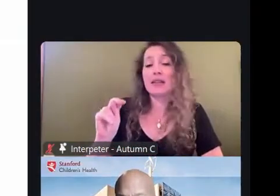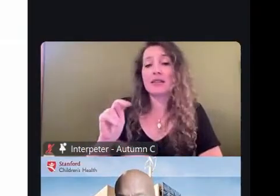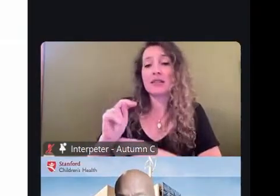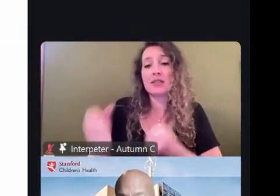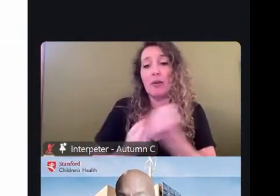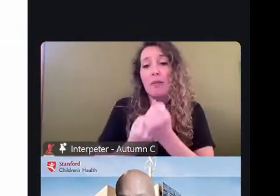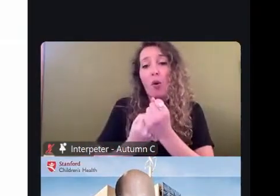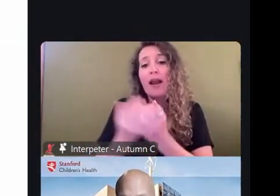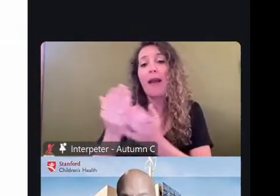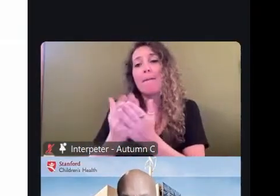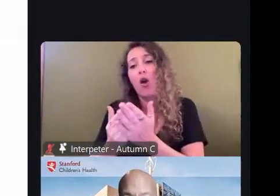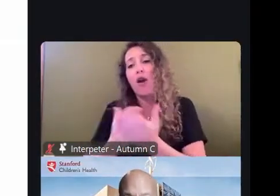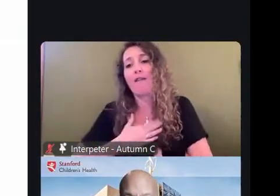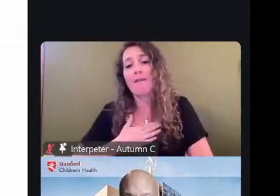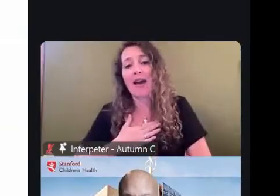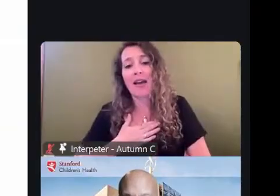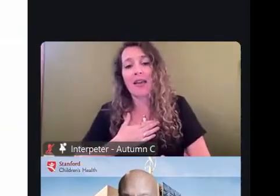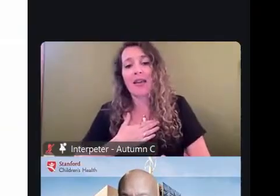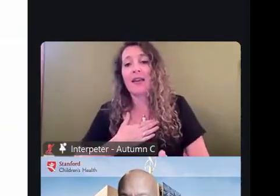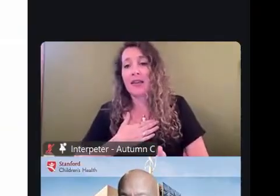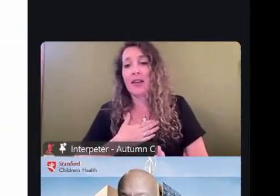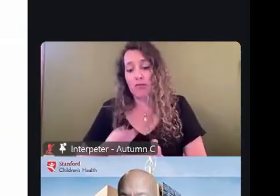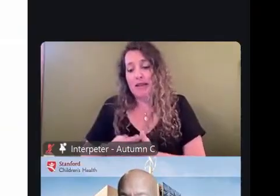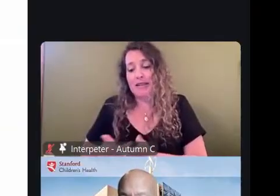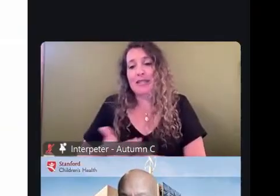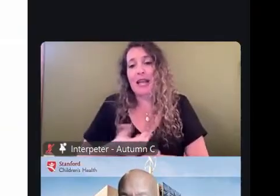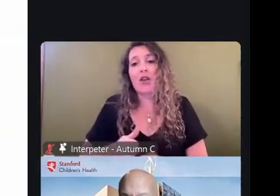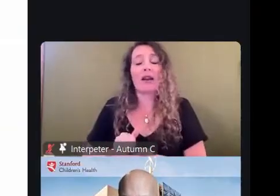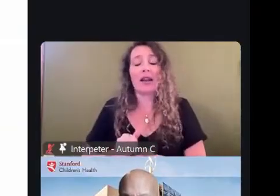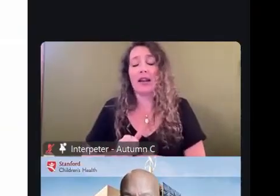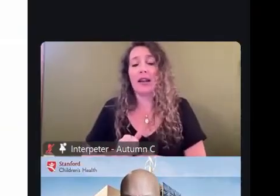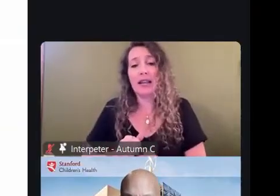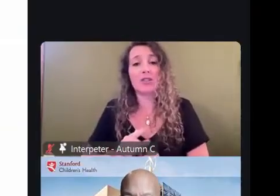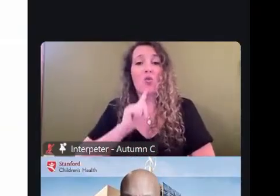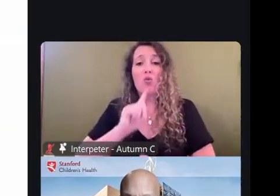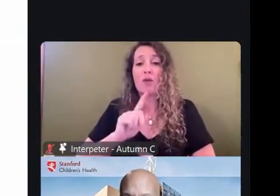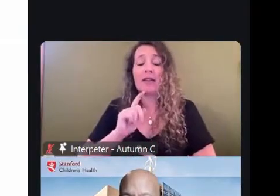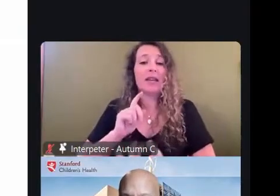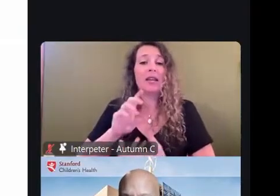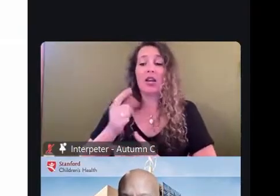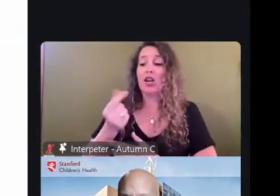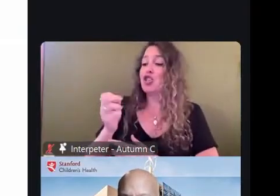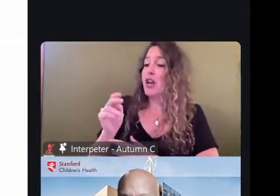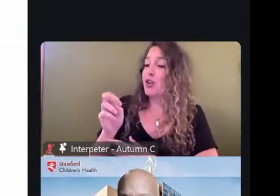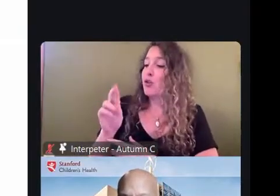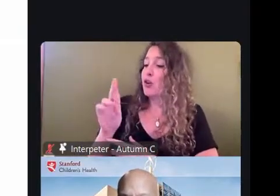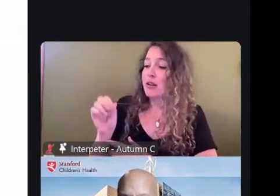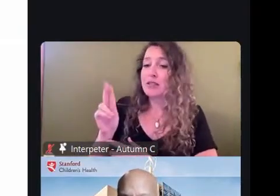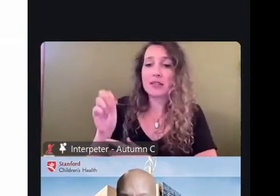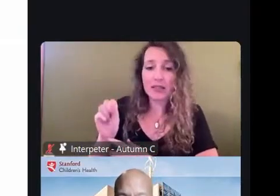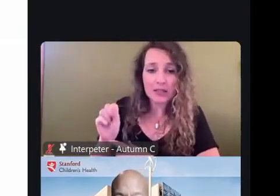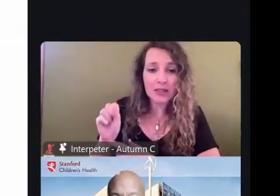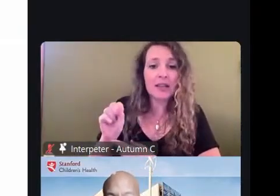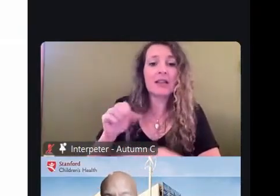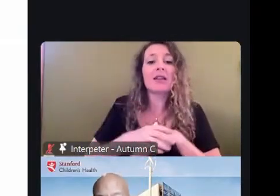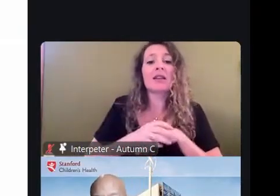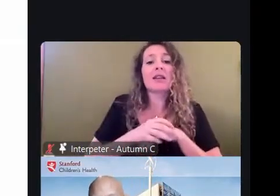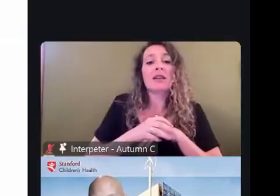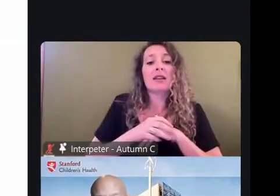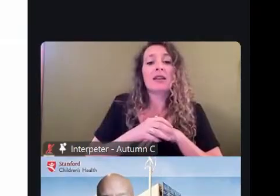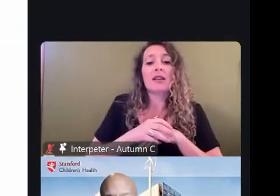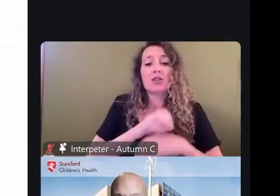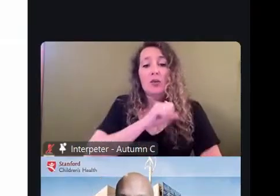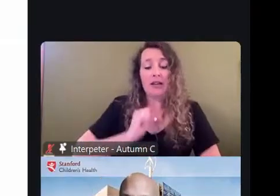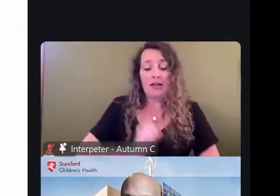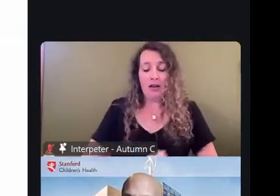my salary, which is amazingly generous. The Stanford Healthcare